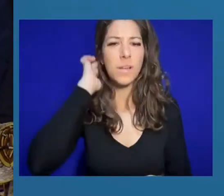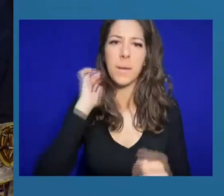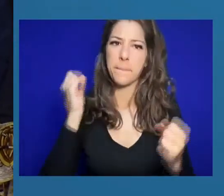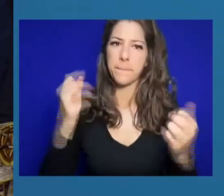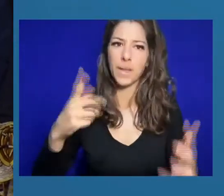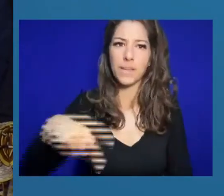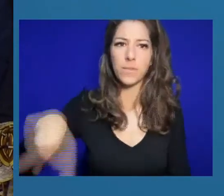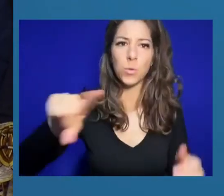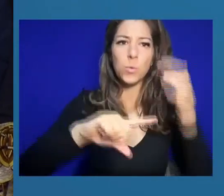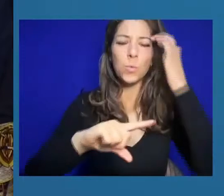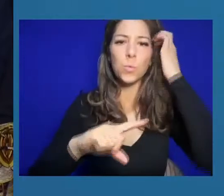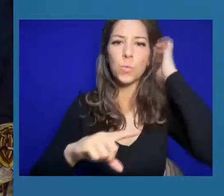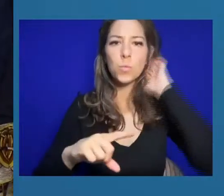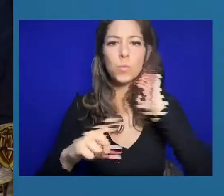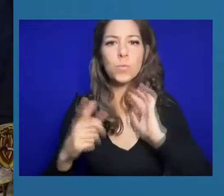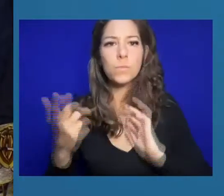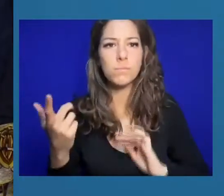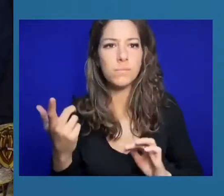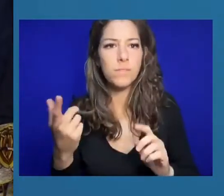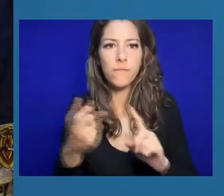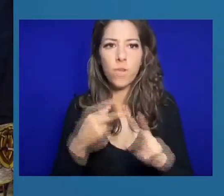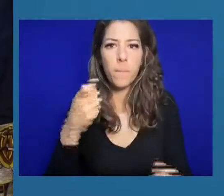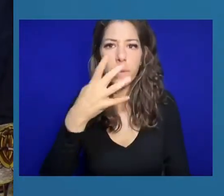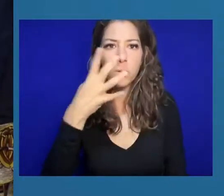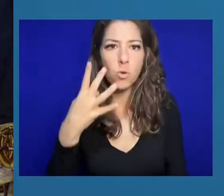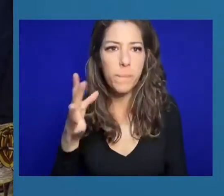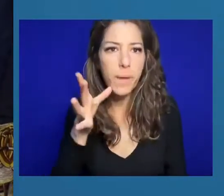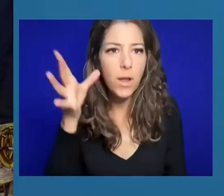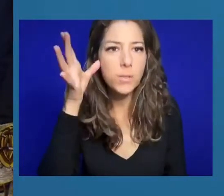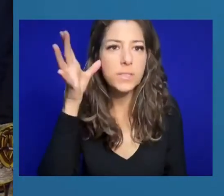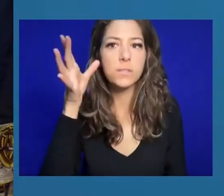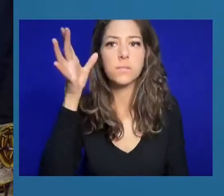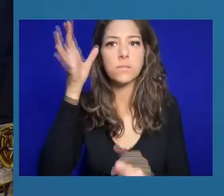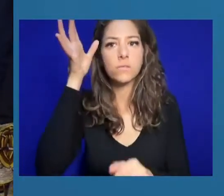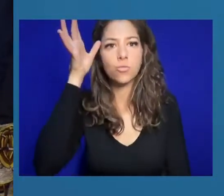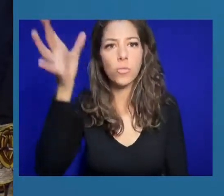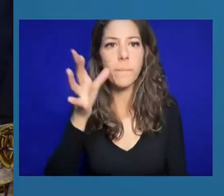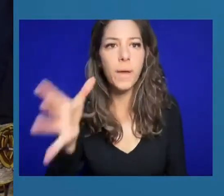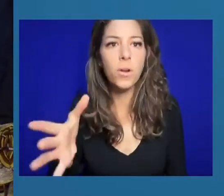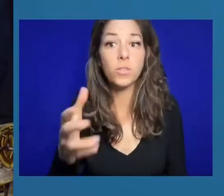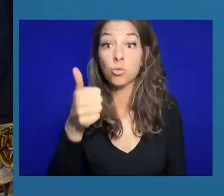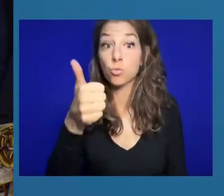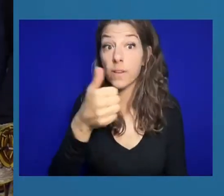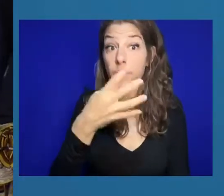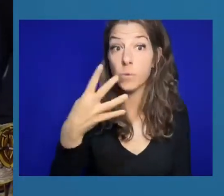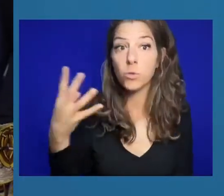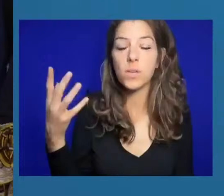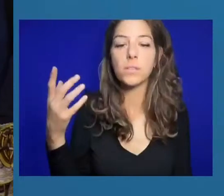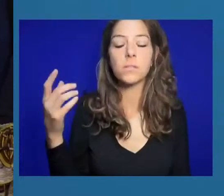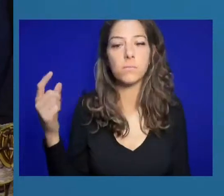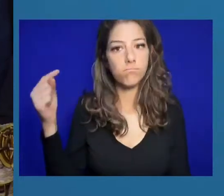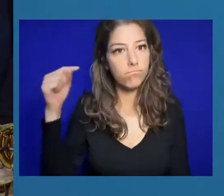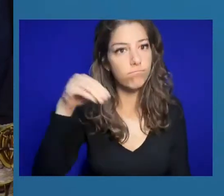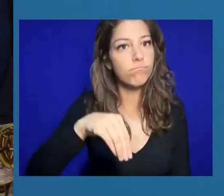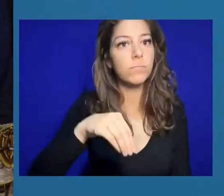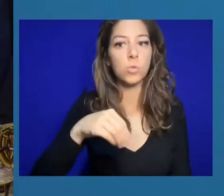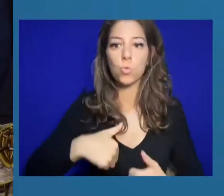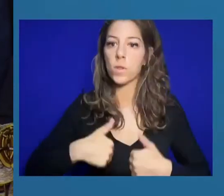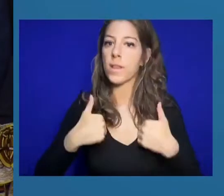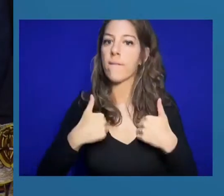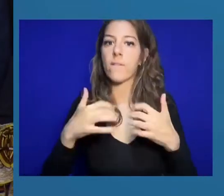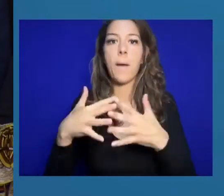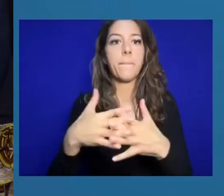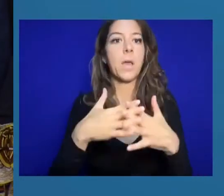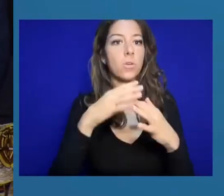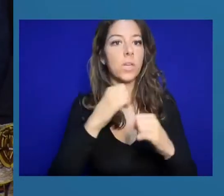you came from immigrant parents or grandparents or yourselves. You came here to live the American, in fact, I'll